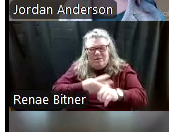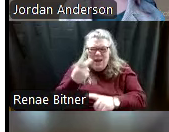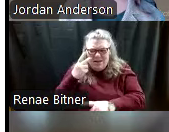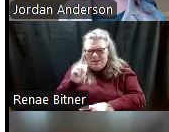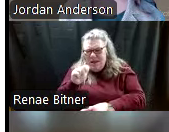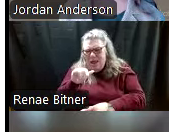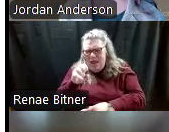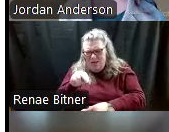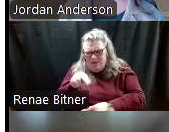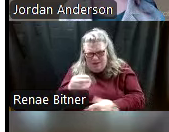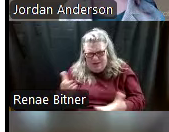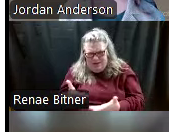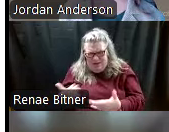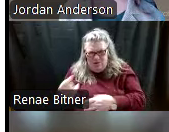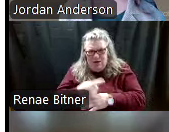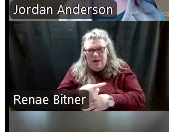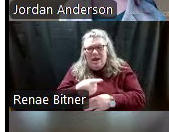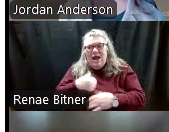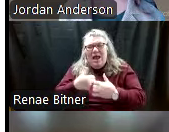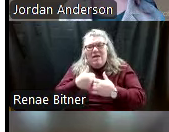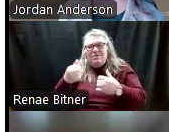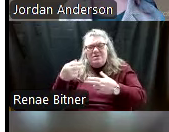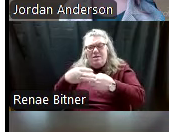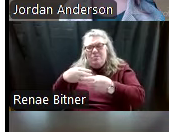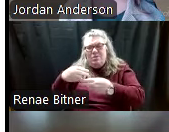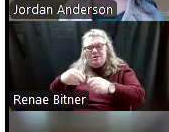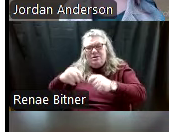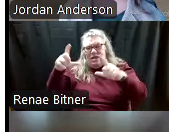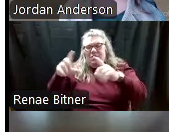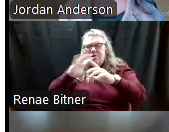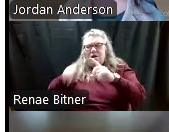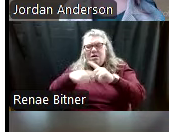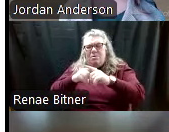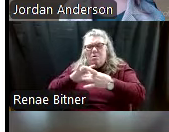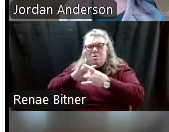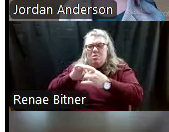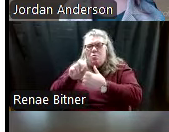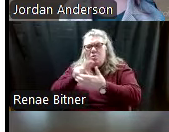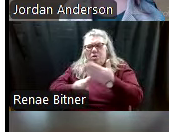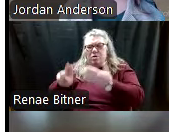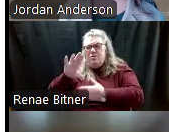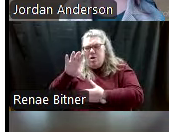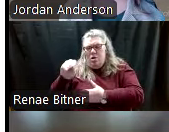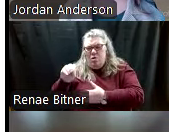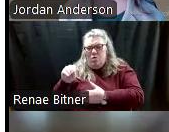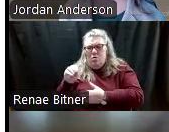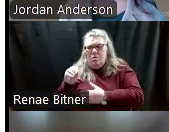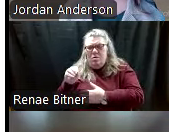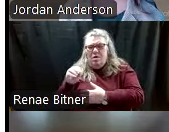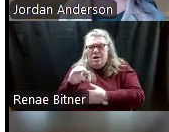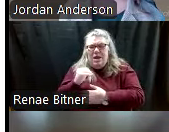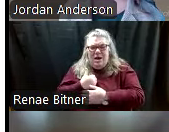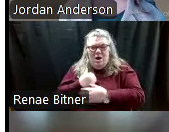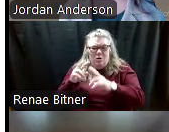too. I have a separate slide that will talk about our collaboration with University of Colorado and our ELO